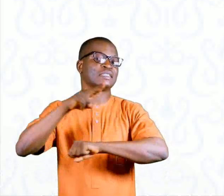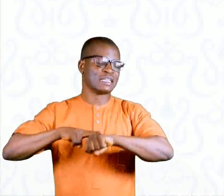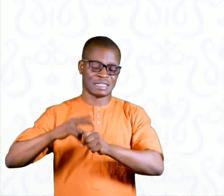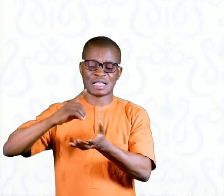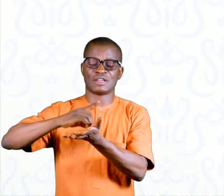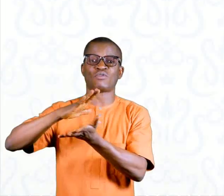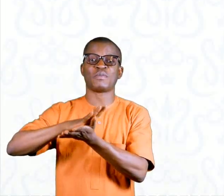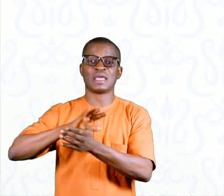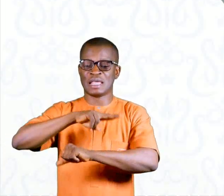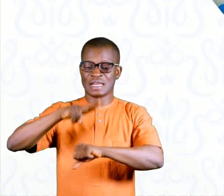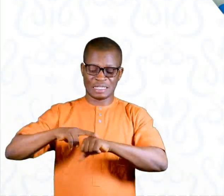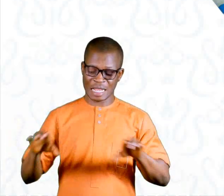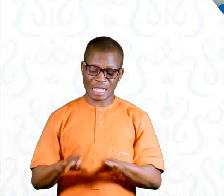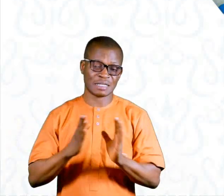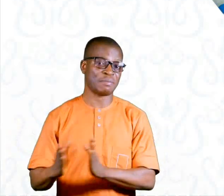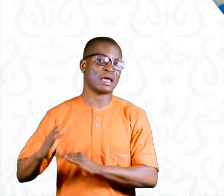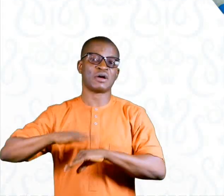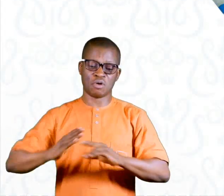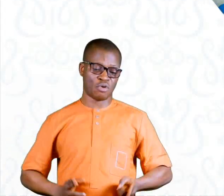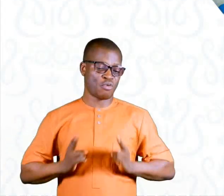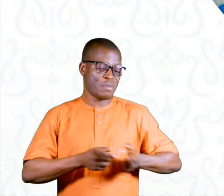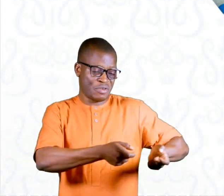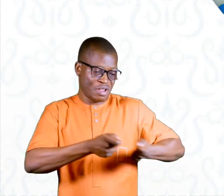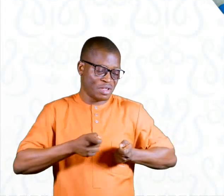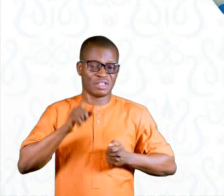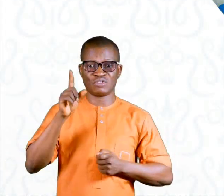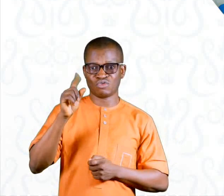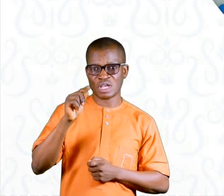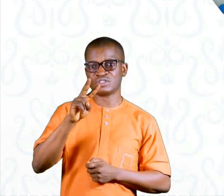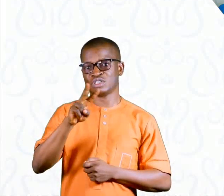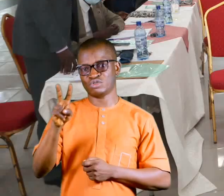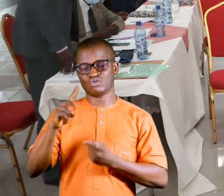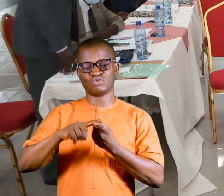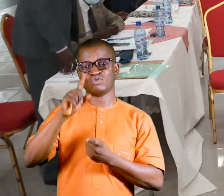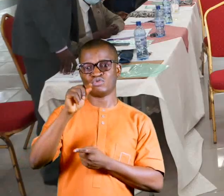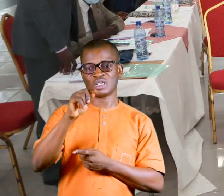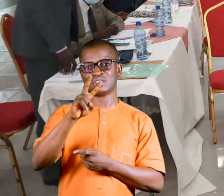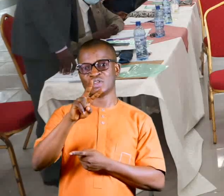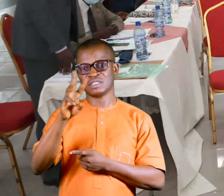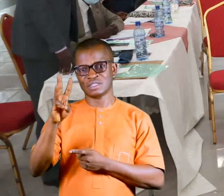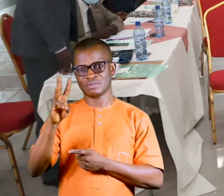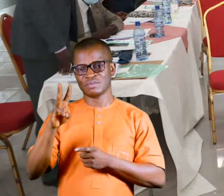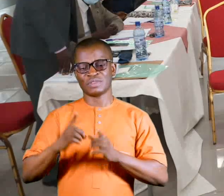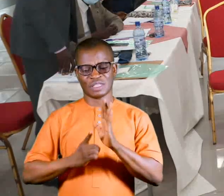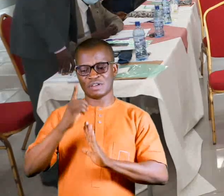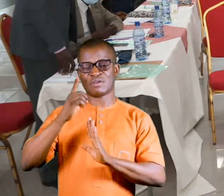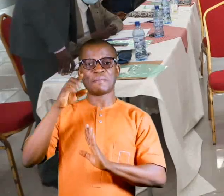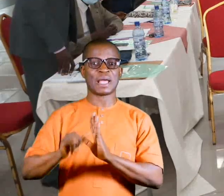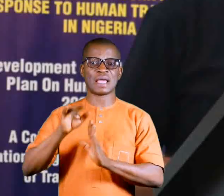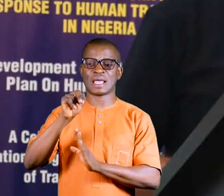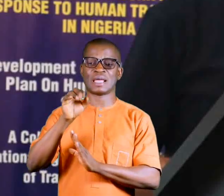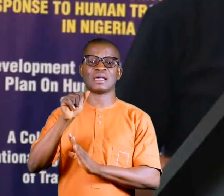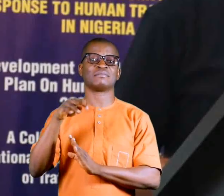As a national document, the National Action Plan on Human Trafficking 2022 to 2026 was developed by